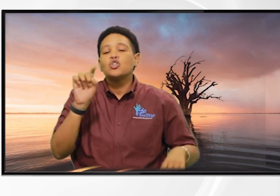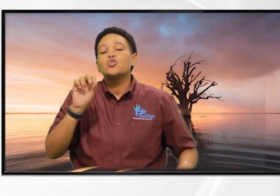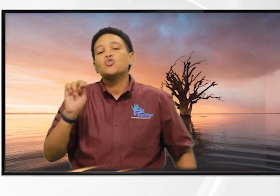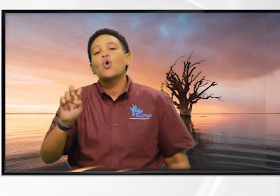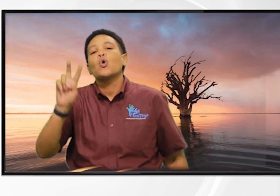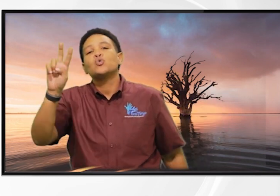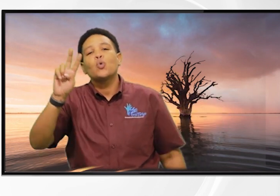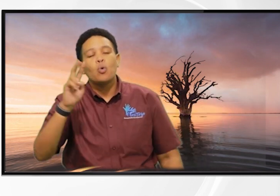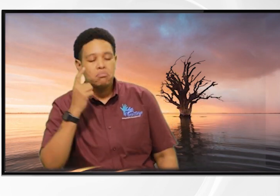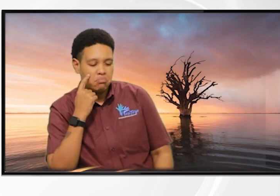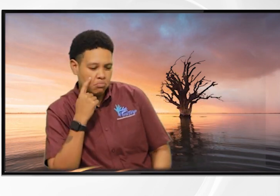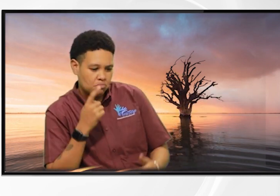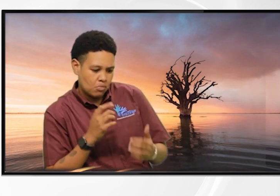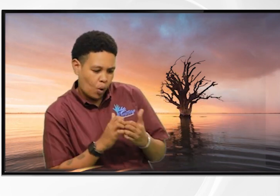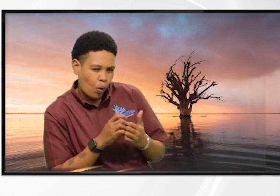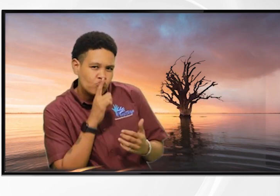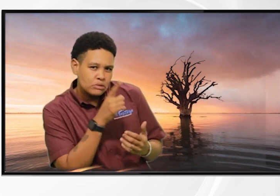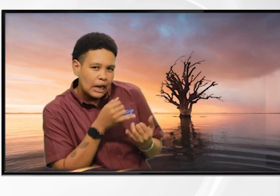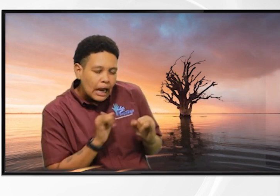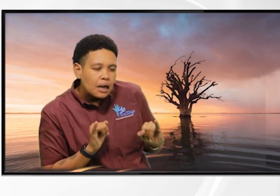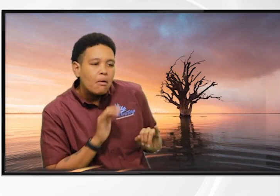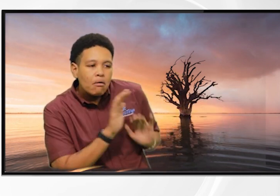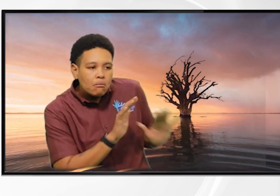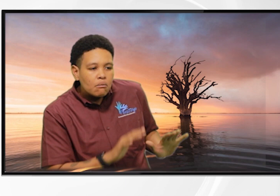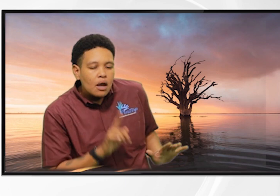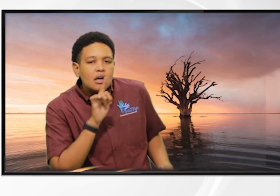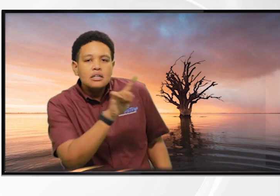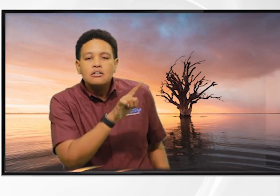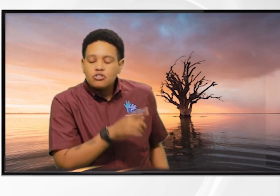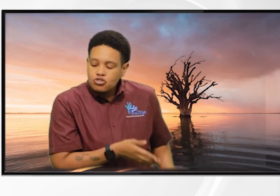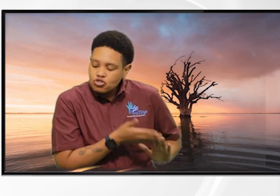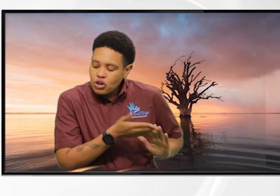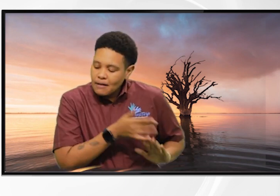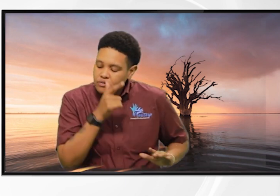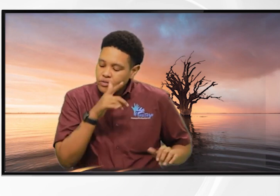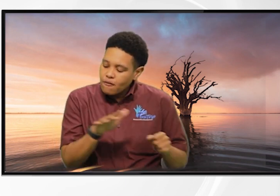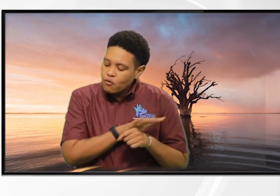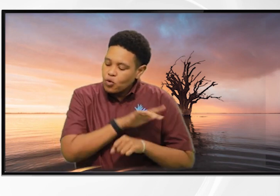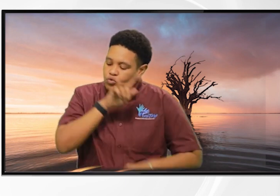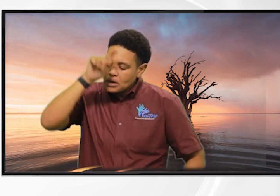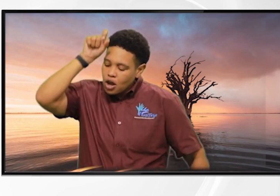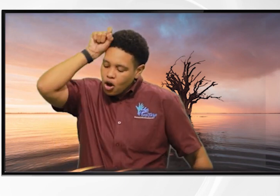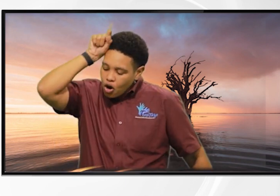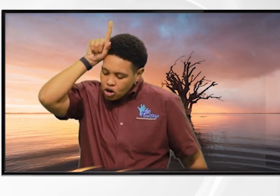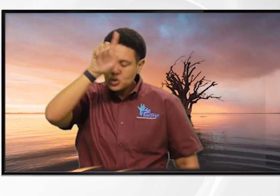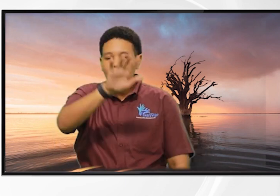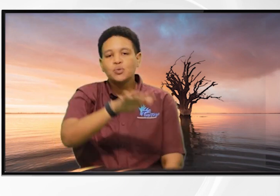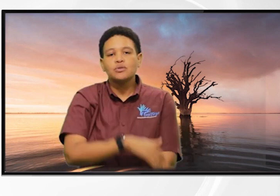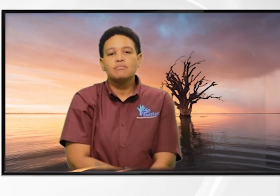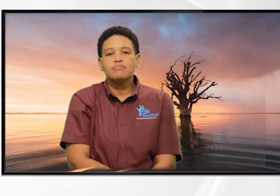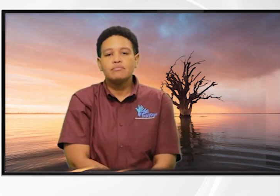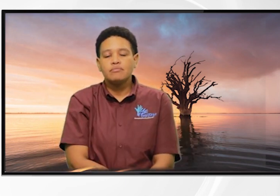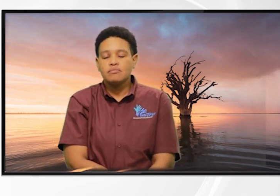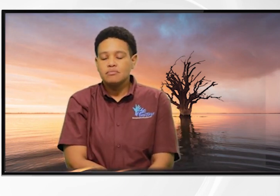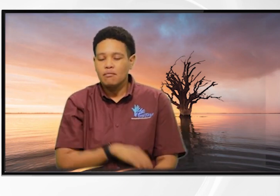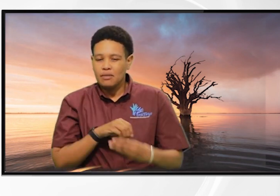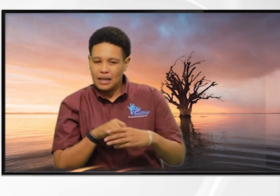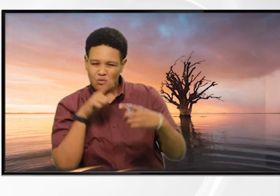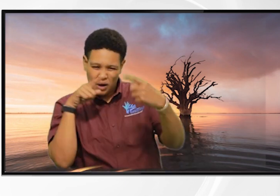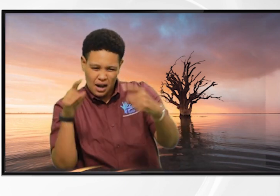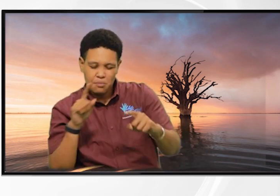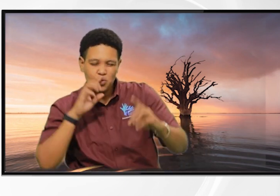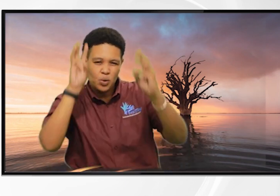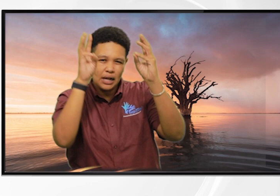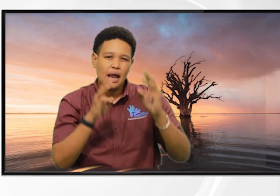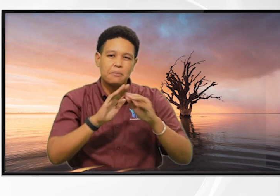2, is, however, independent, and its drivers are not fully understood. In the State of the